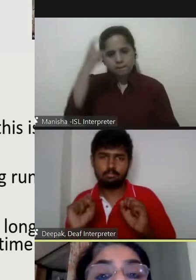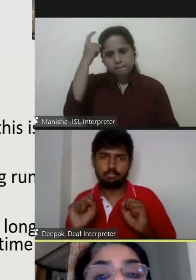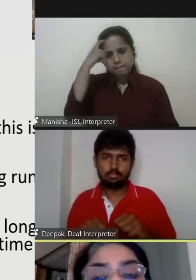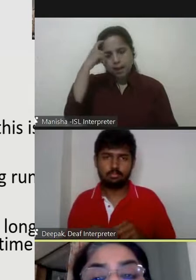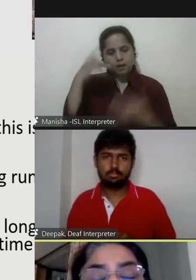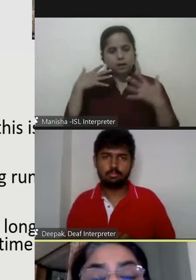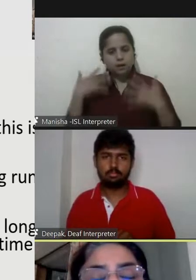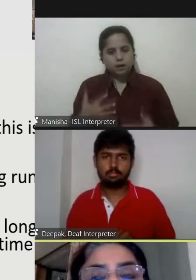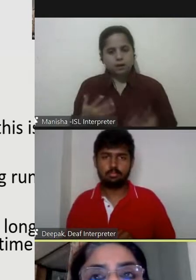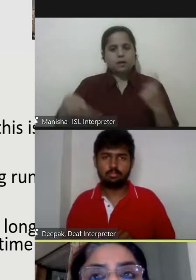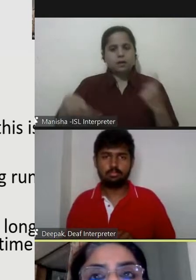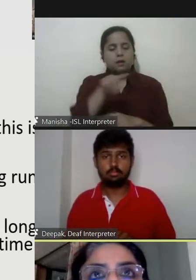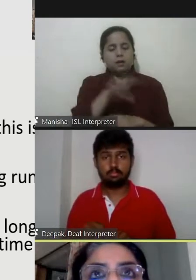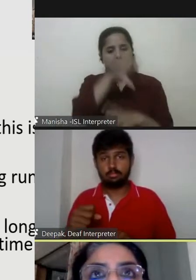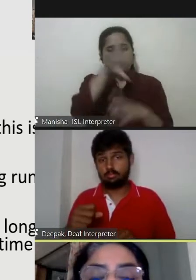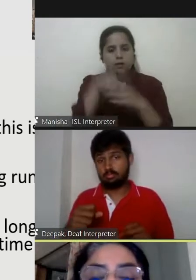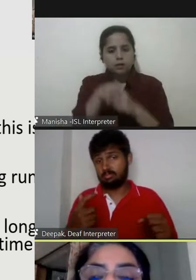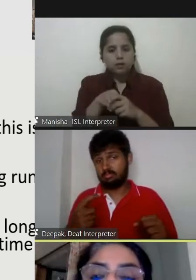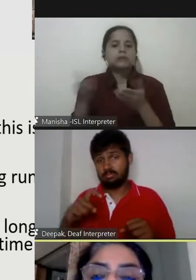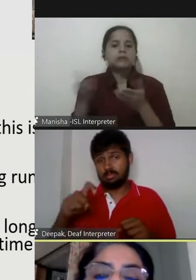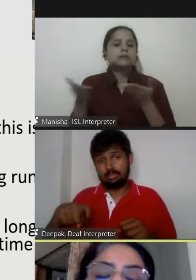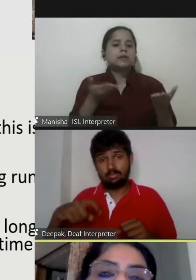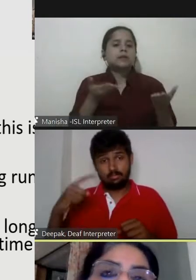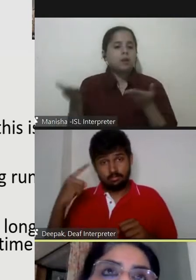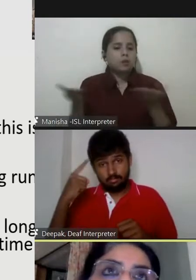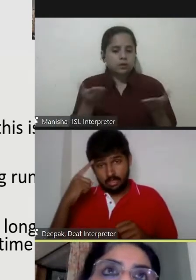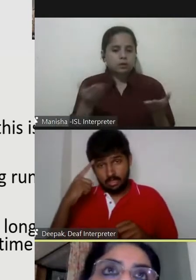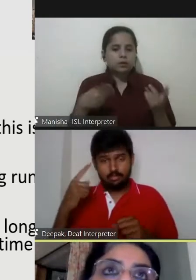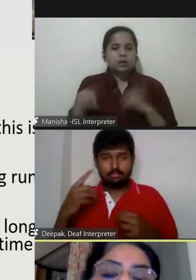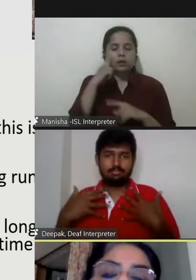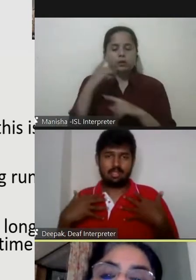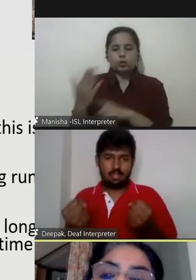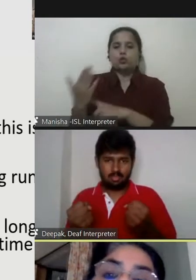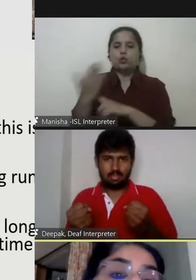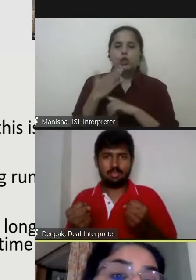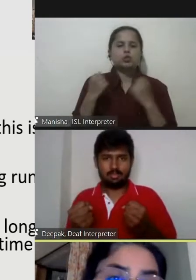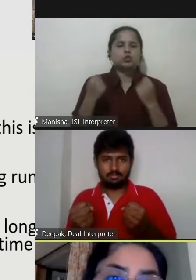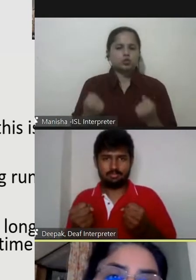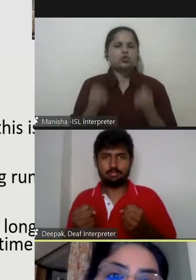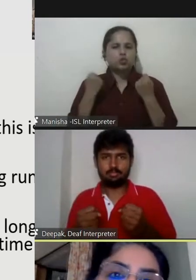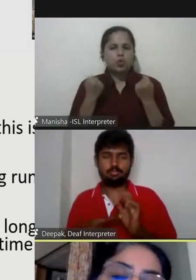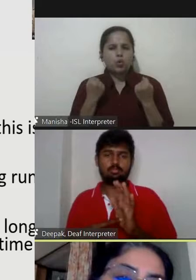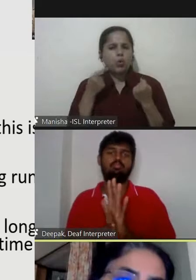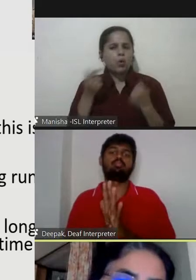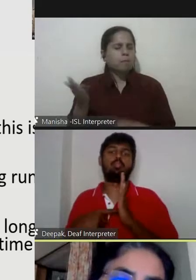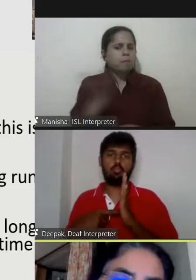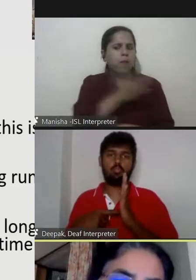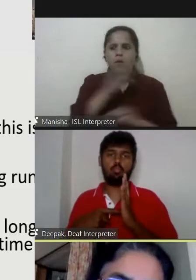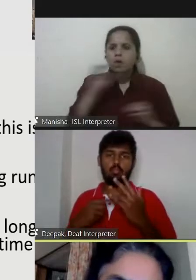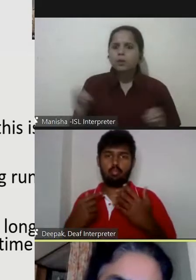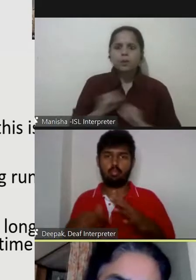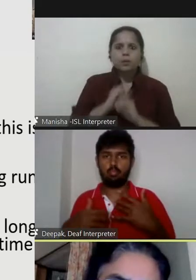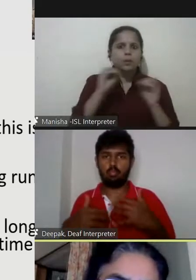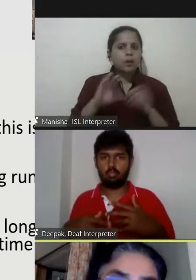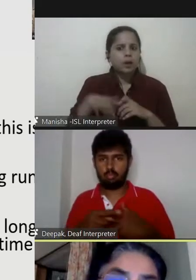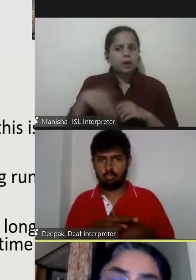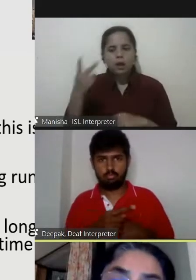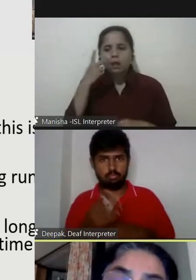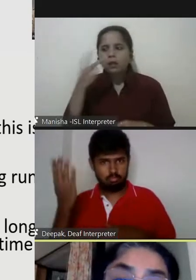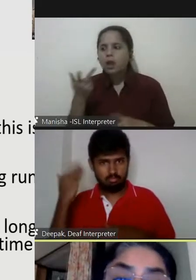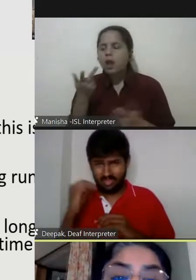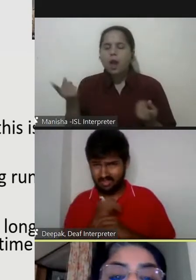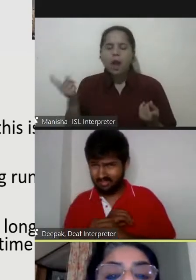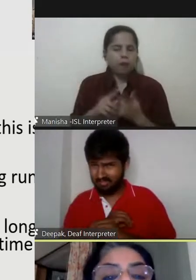being integrated with these services has come out strongly like never before after this disaster.